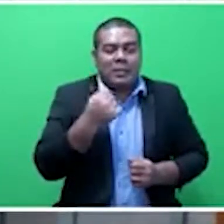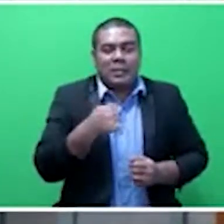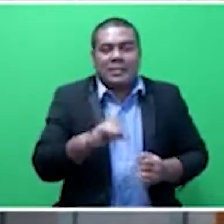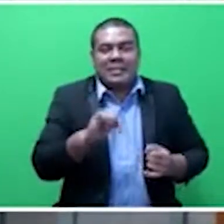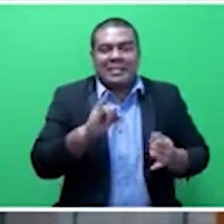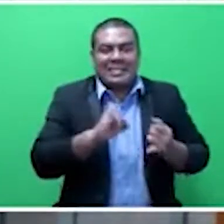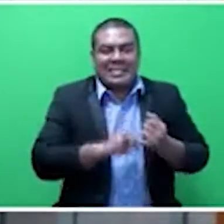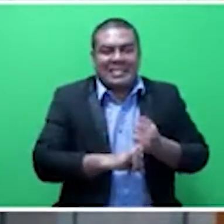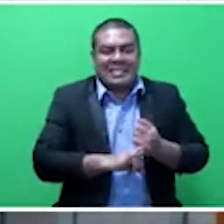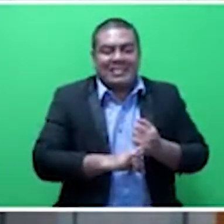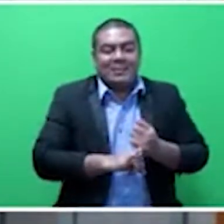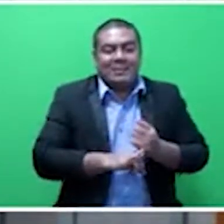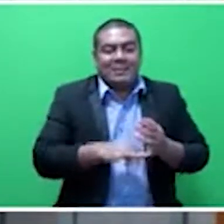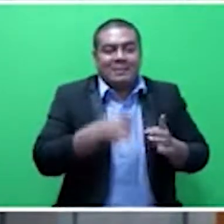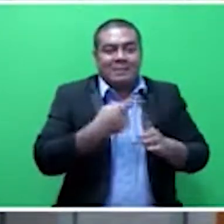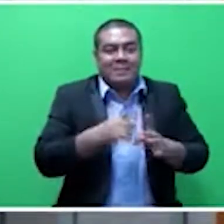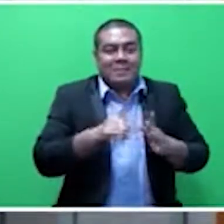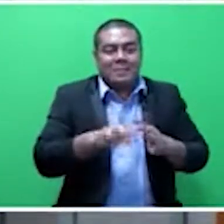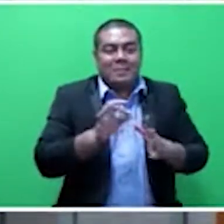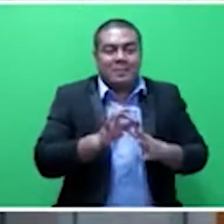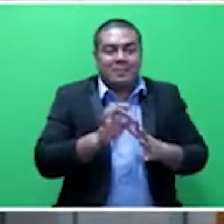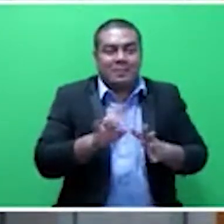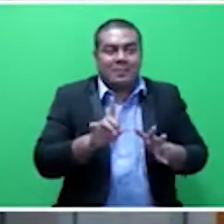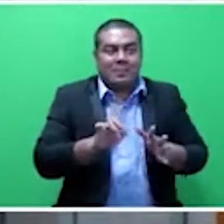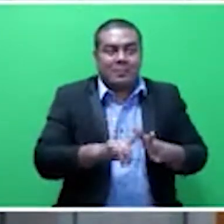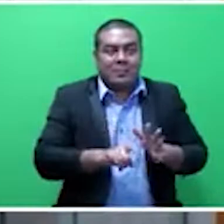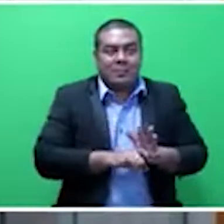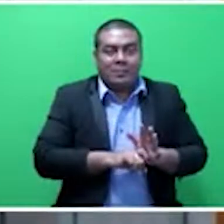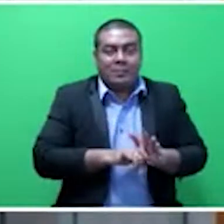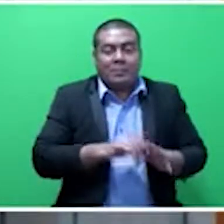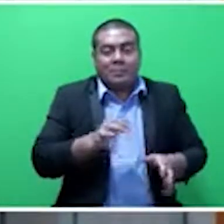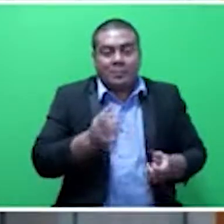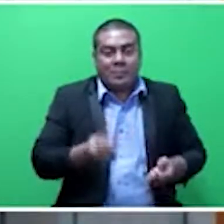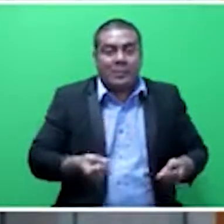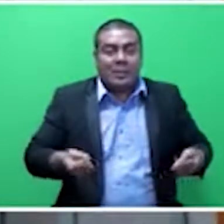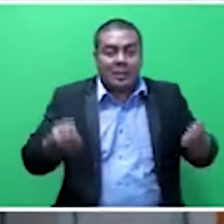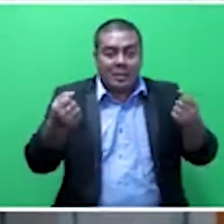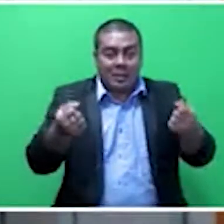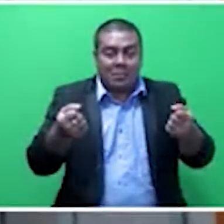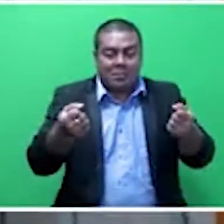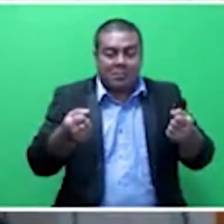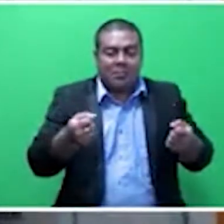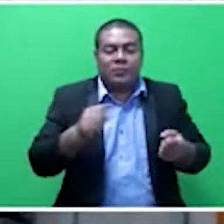Cup. And I know that the trophy will be traveling to West this weekend.